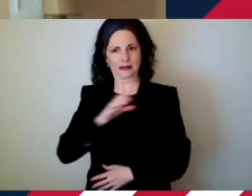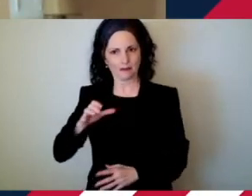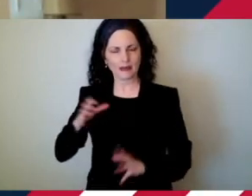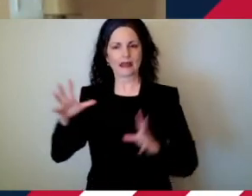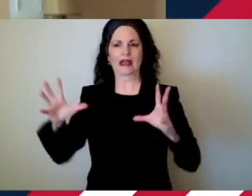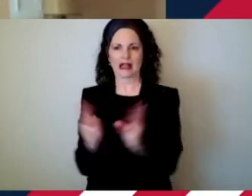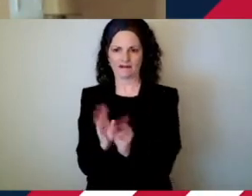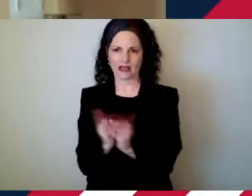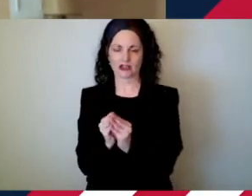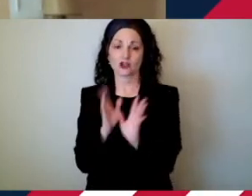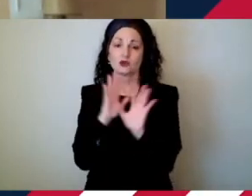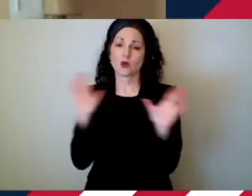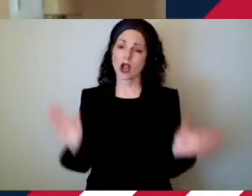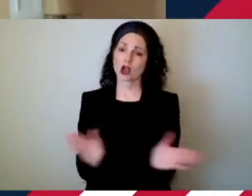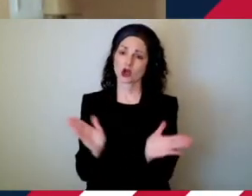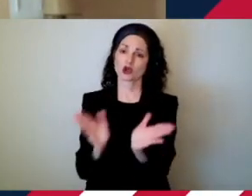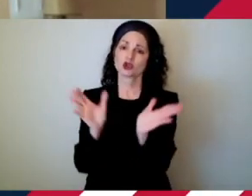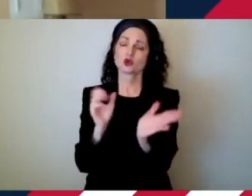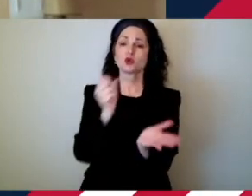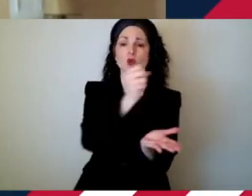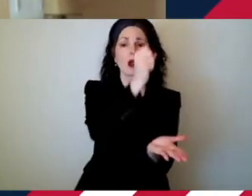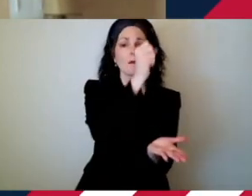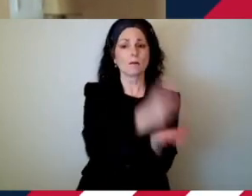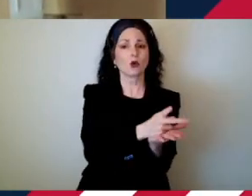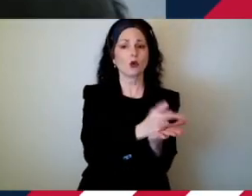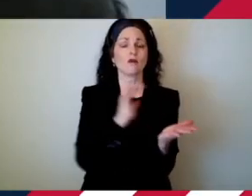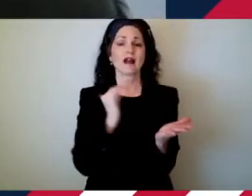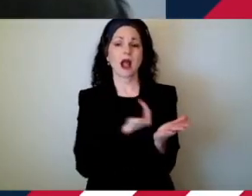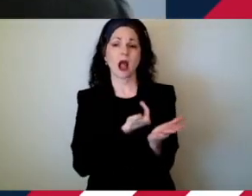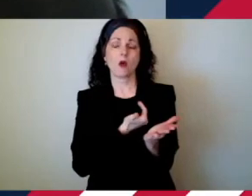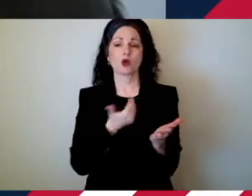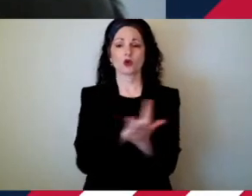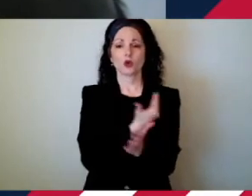for the approval of the convention rules. Thank you.